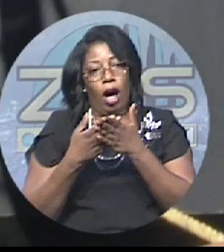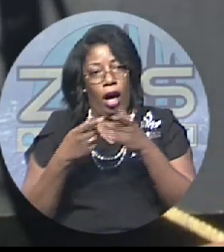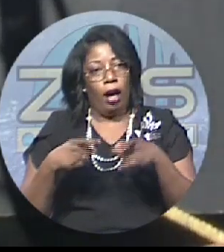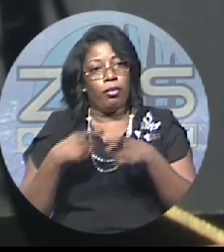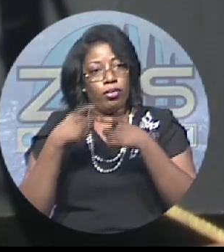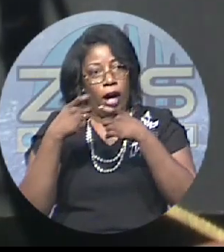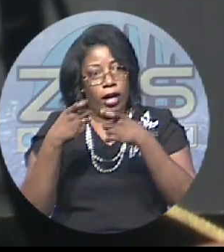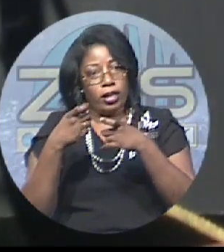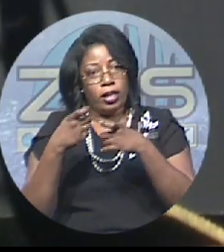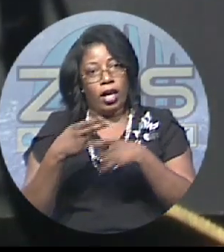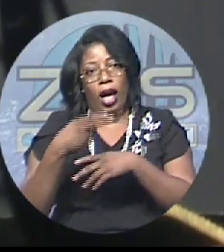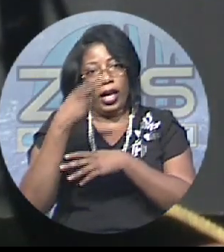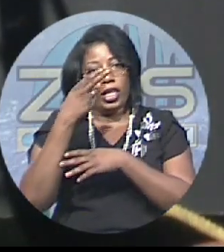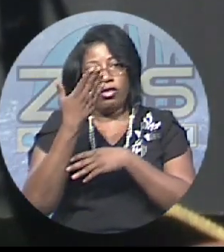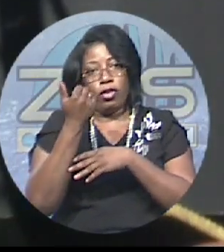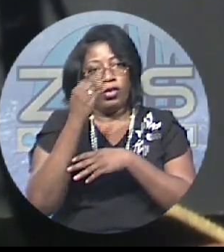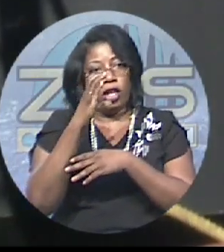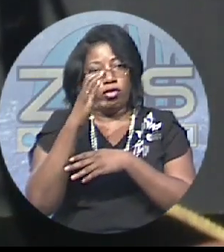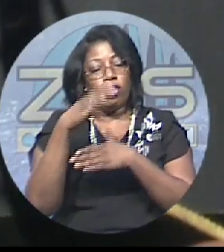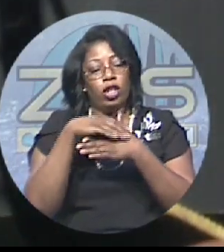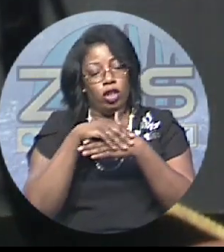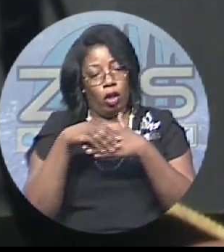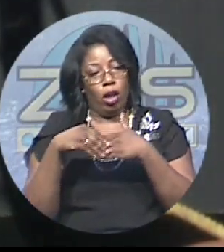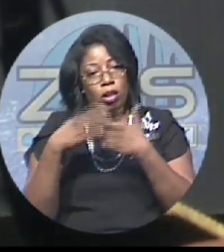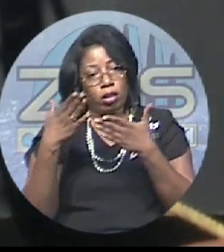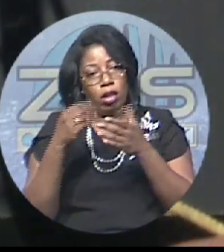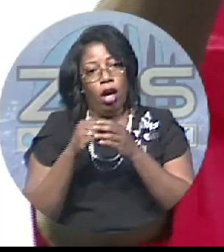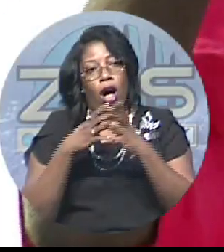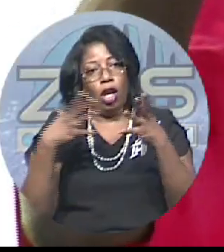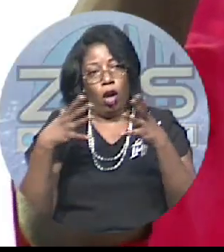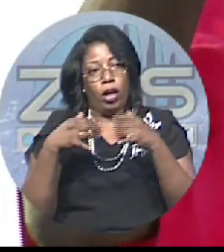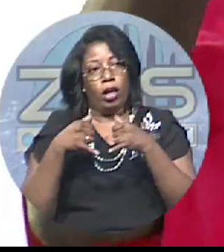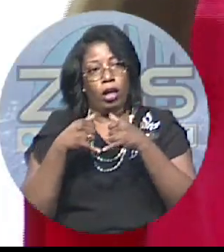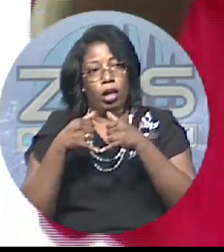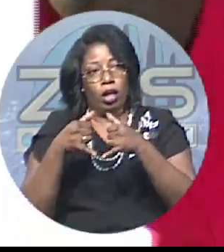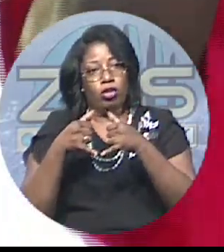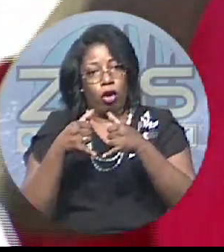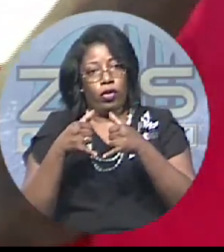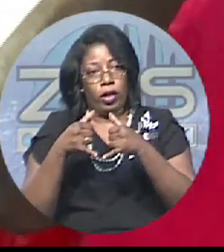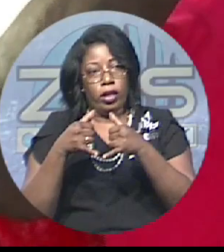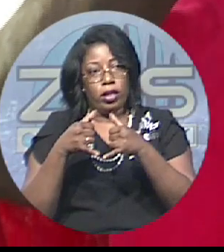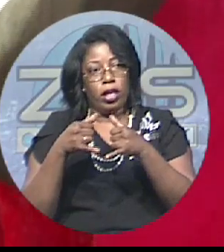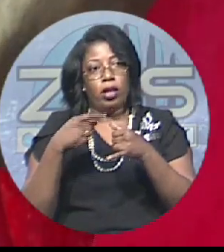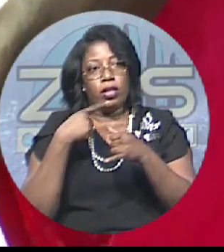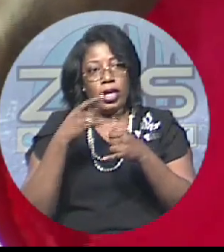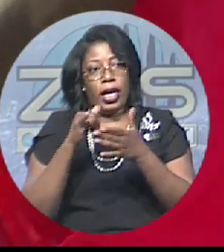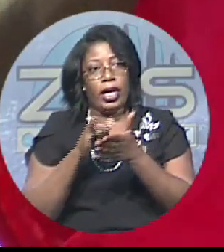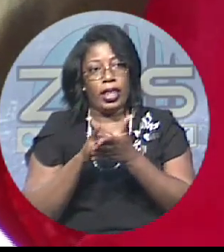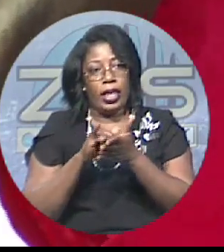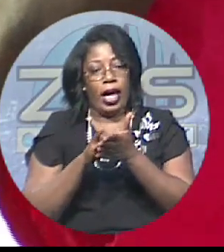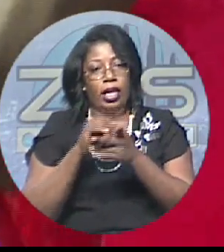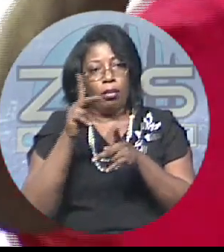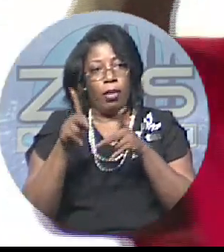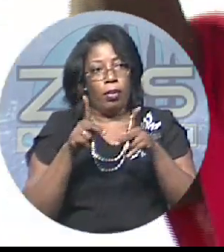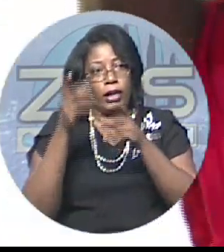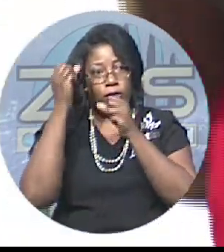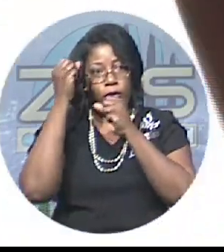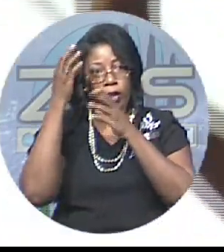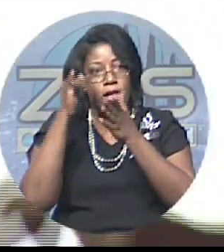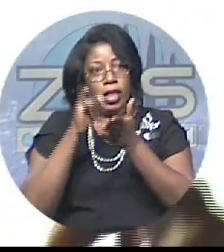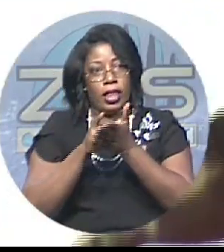in as high as $1,500 first place and all of that. We have a lot of cup races, and I'd like to also say here, for the public information,